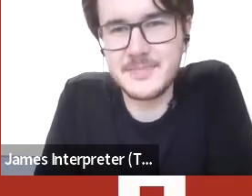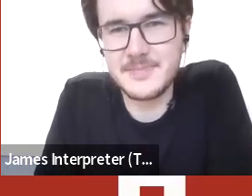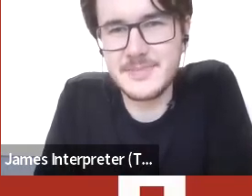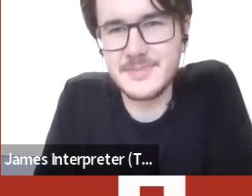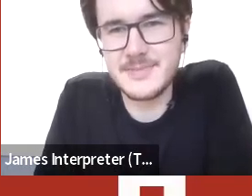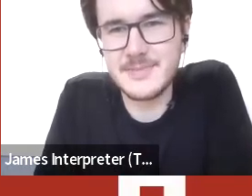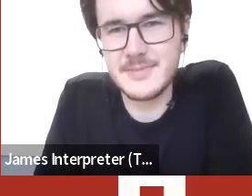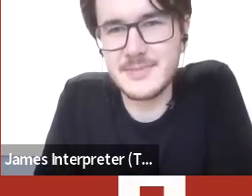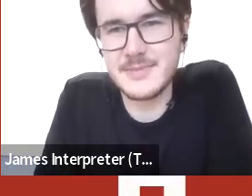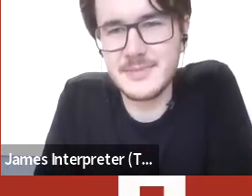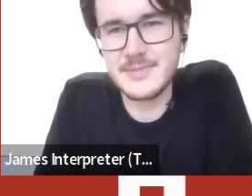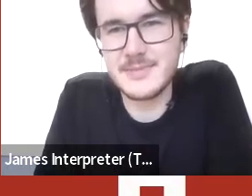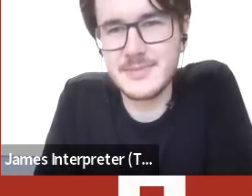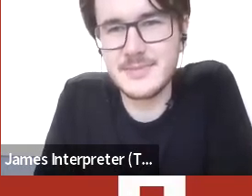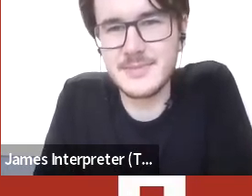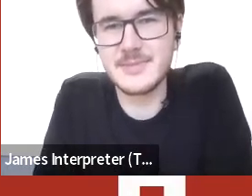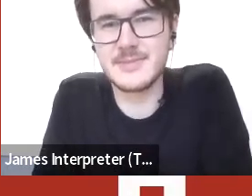I.